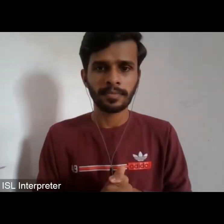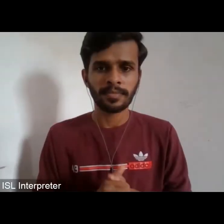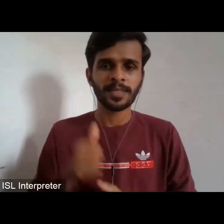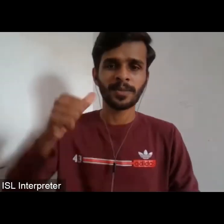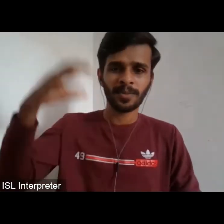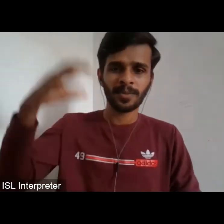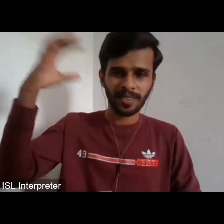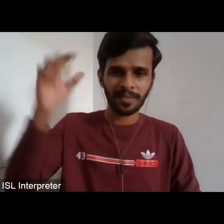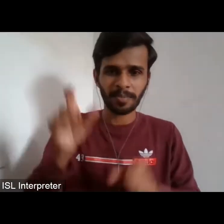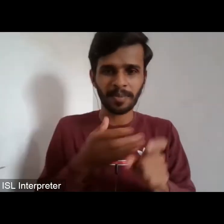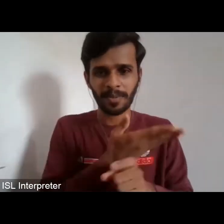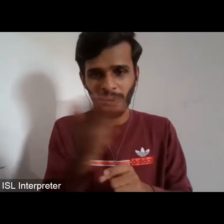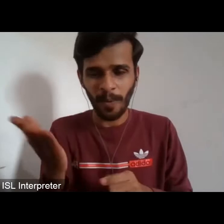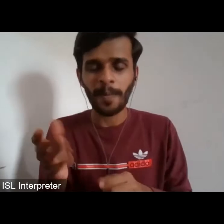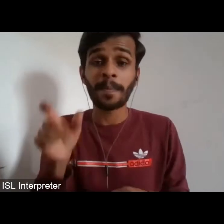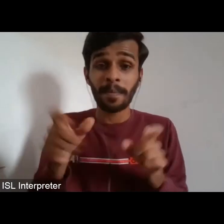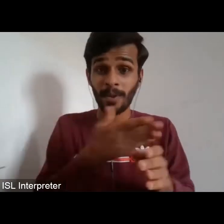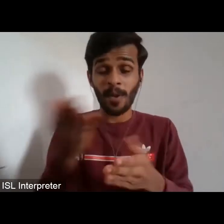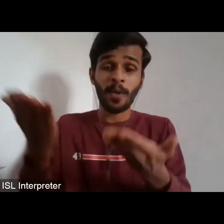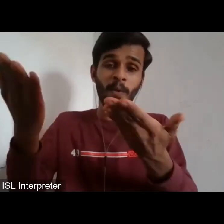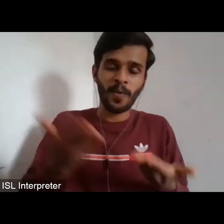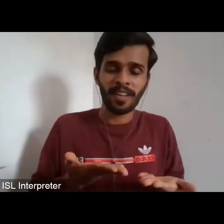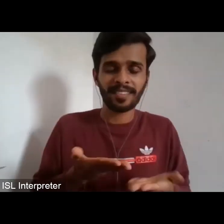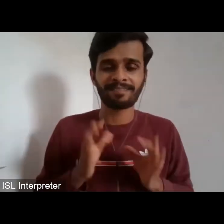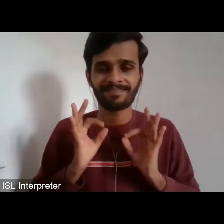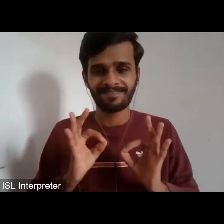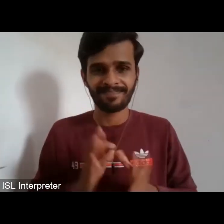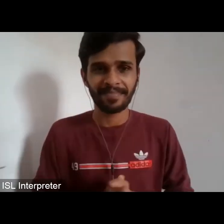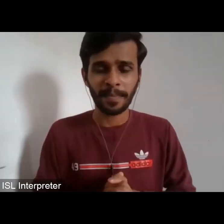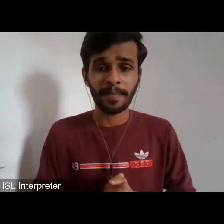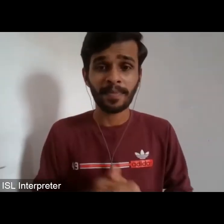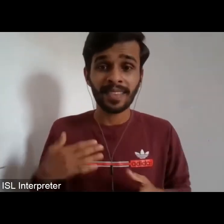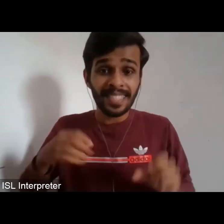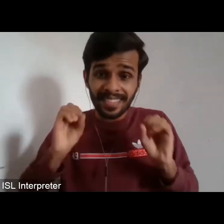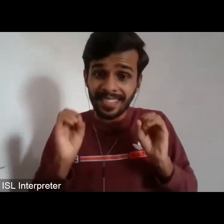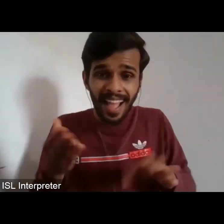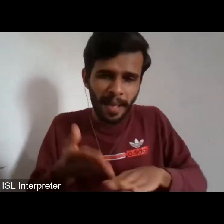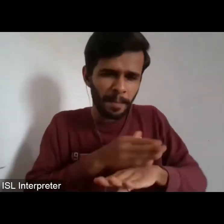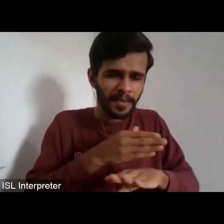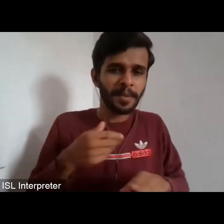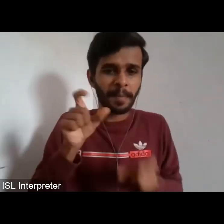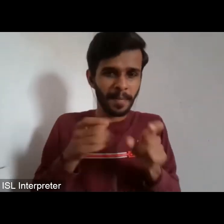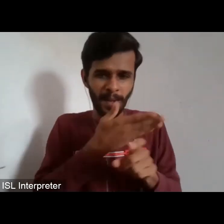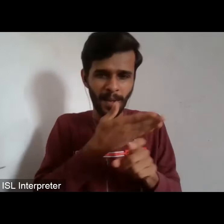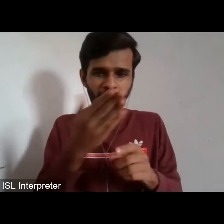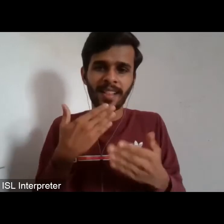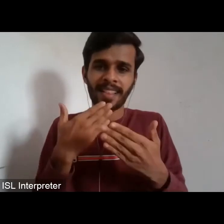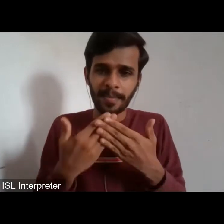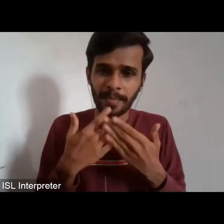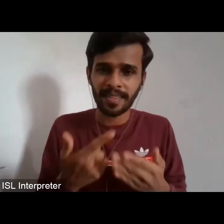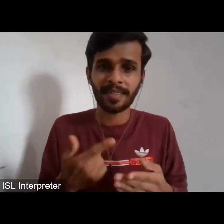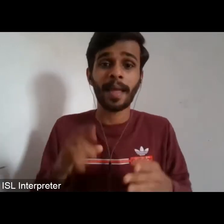afternoon and a warm welcome to everyone here. Before I start, I would like to thank MAP for giving me